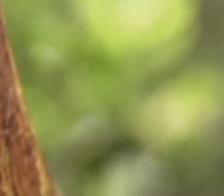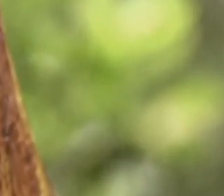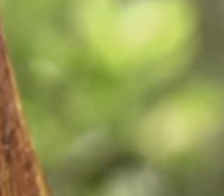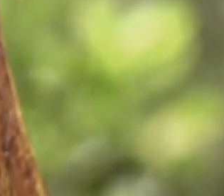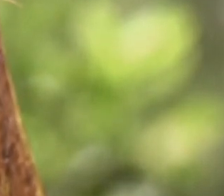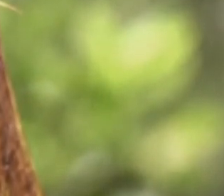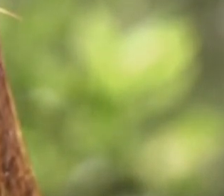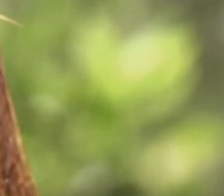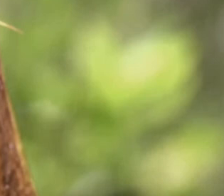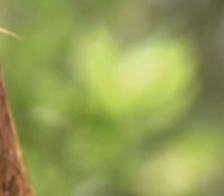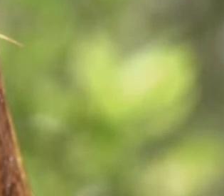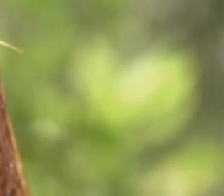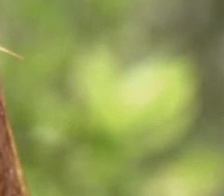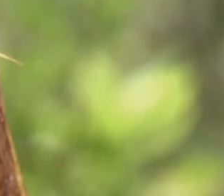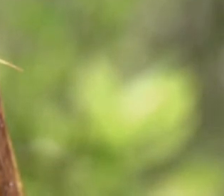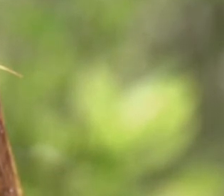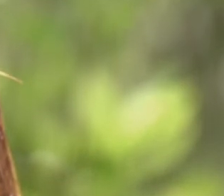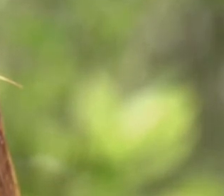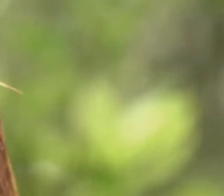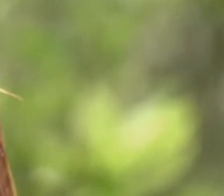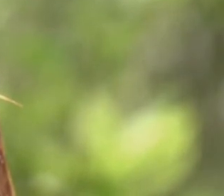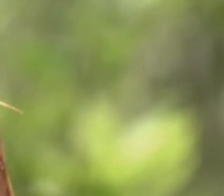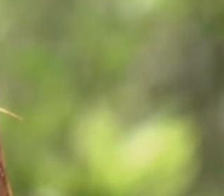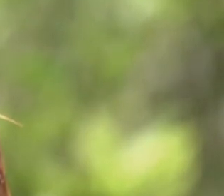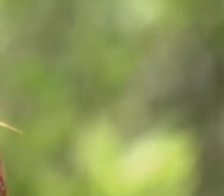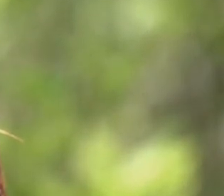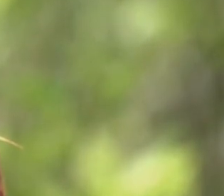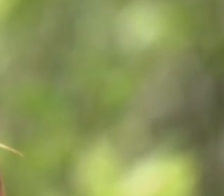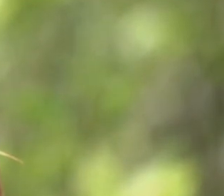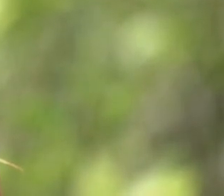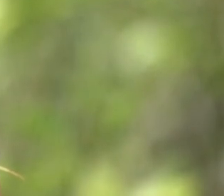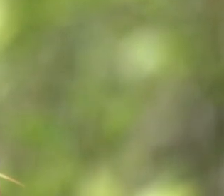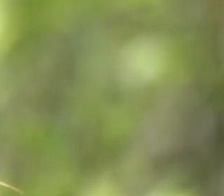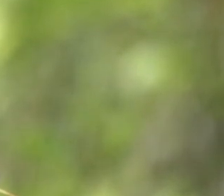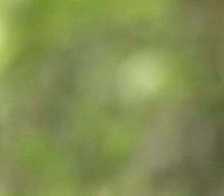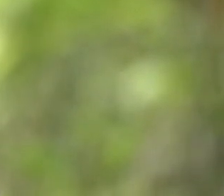trees. It's also a way of